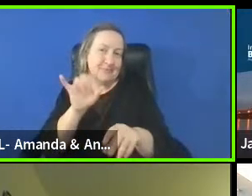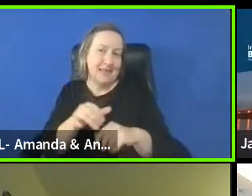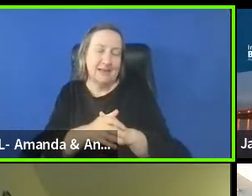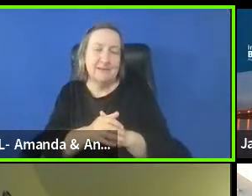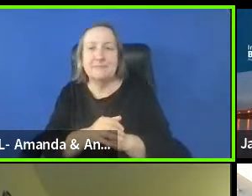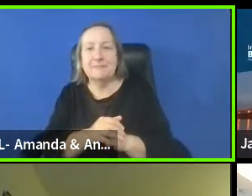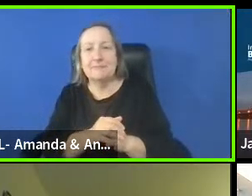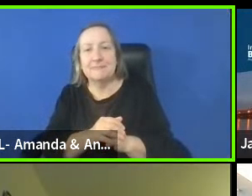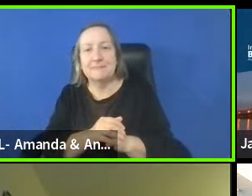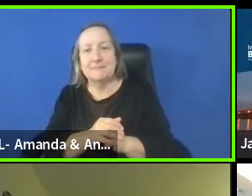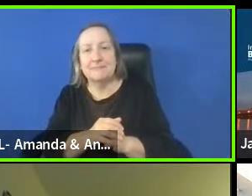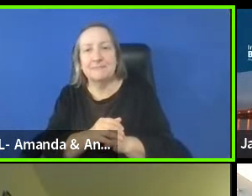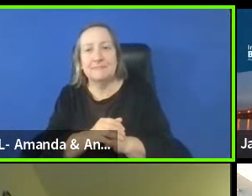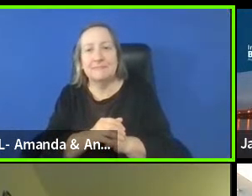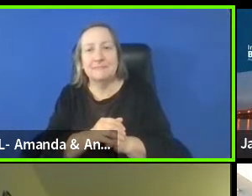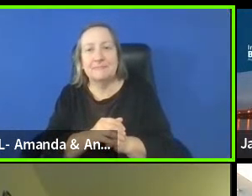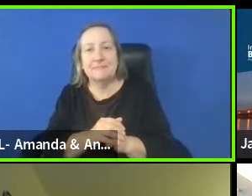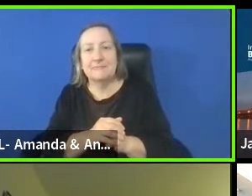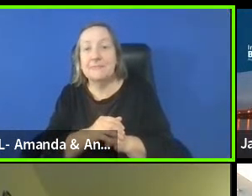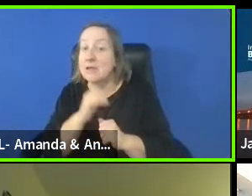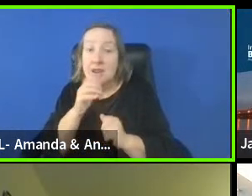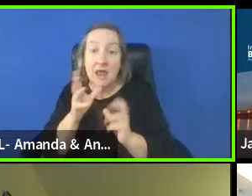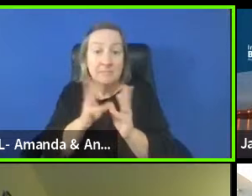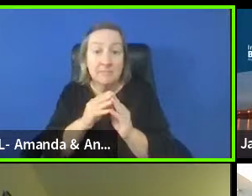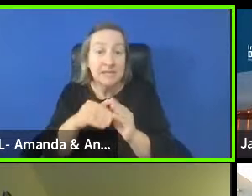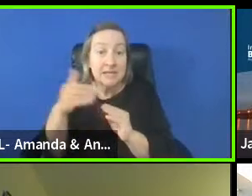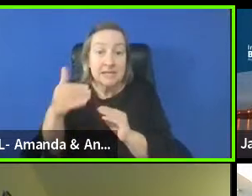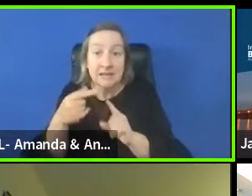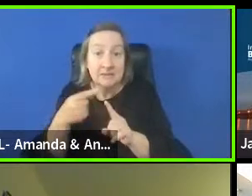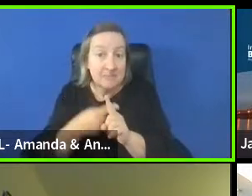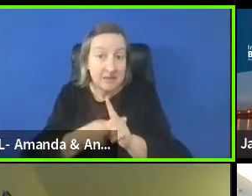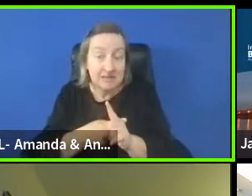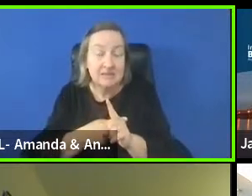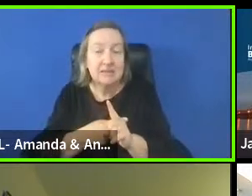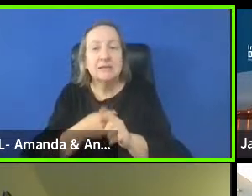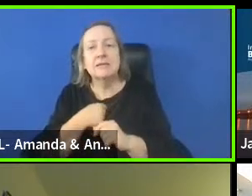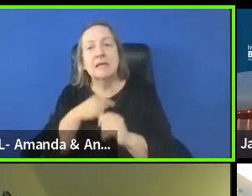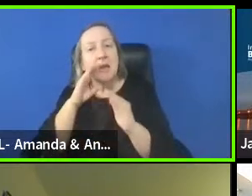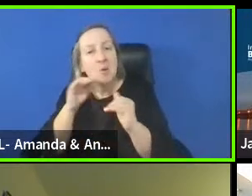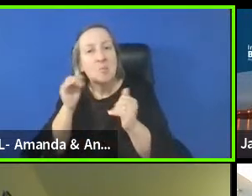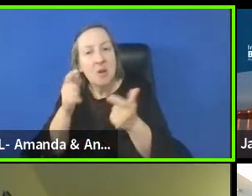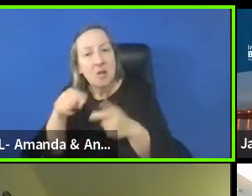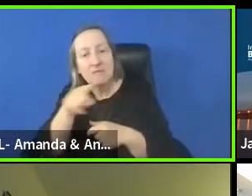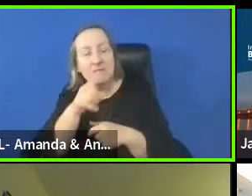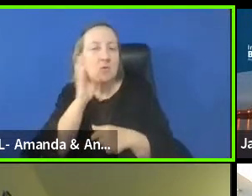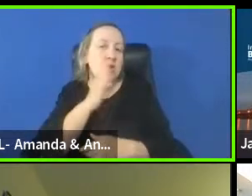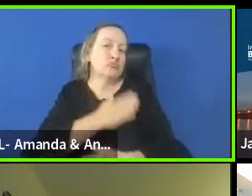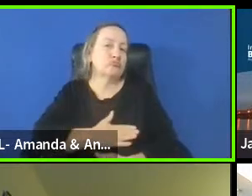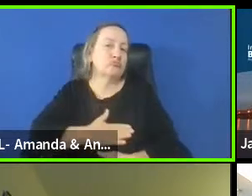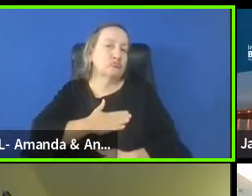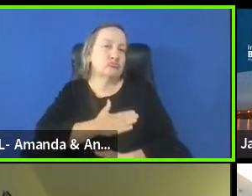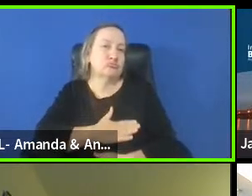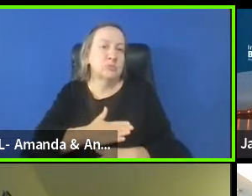And since we're not meeting next month, I hope that all of you will enjoy